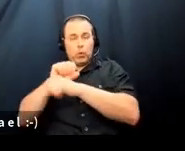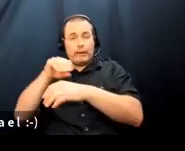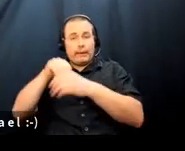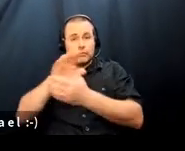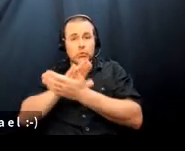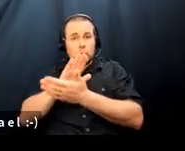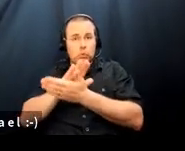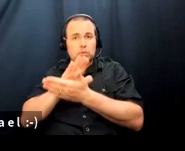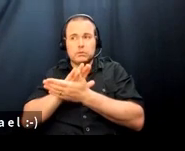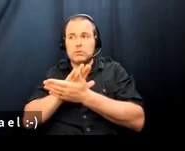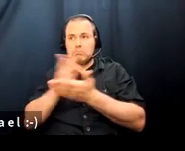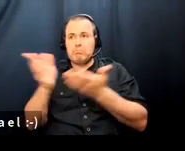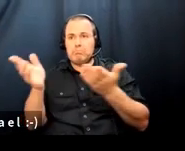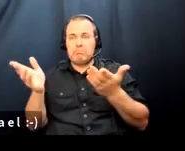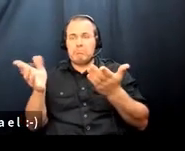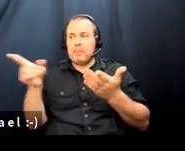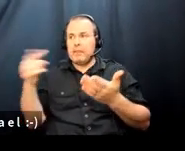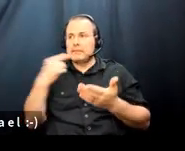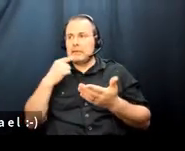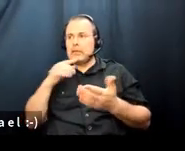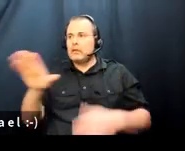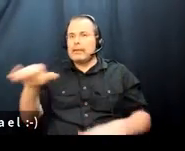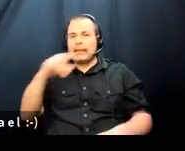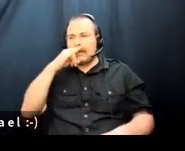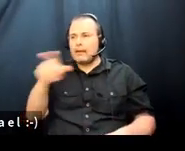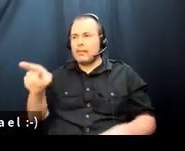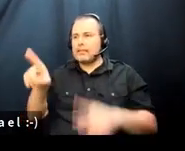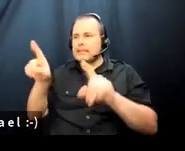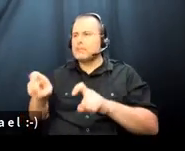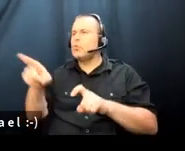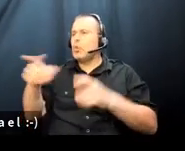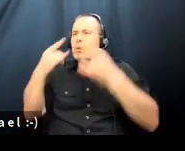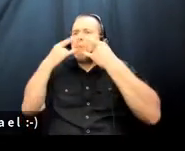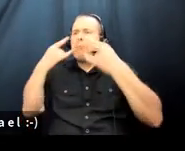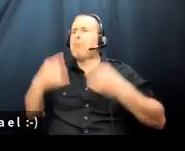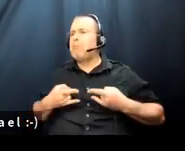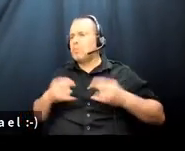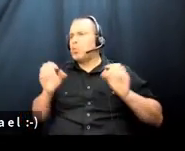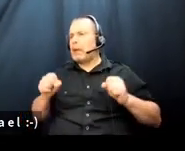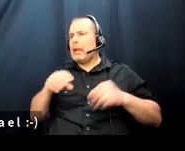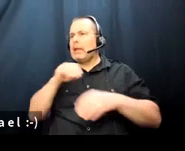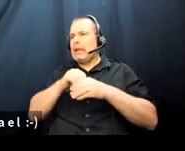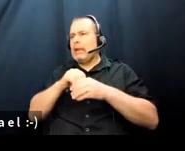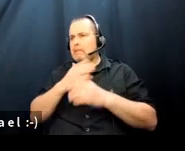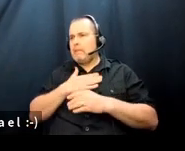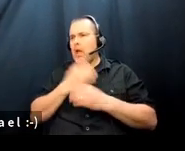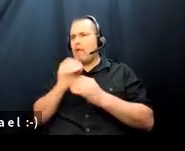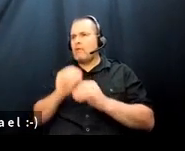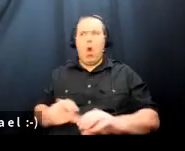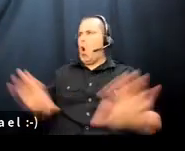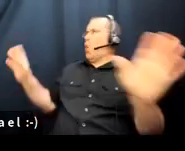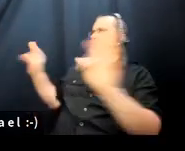that, you know, they'll say to a kid that they're testing, you can take off your mask in my office. And the kids are like, no, no,